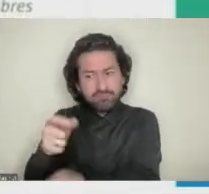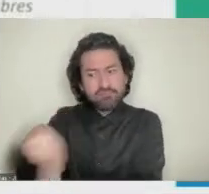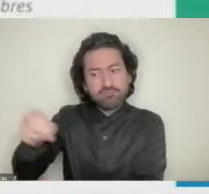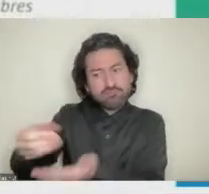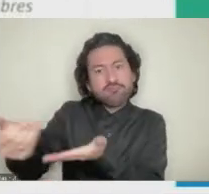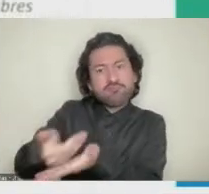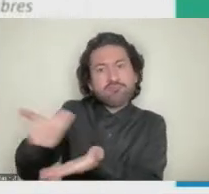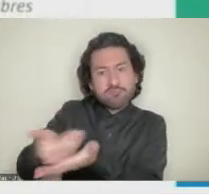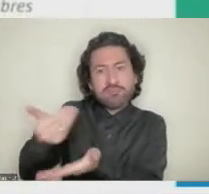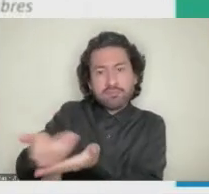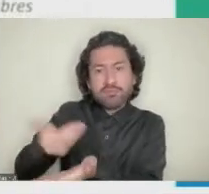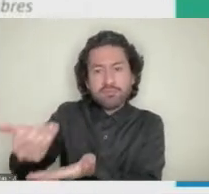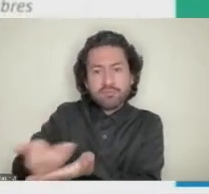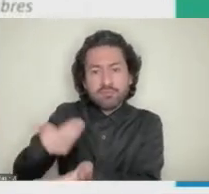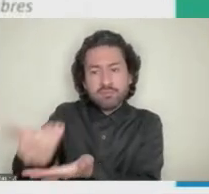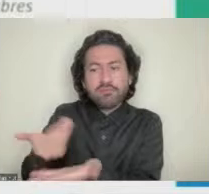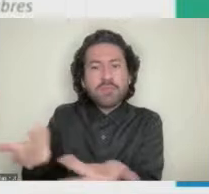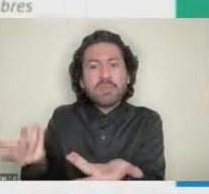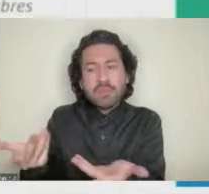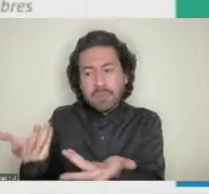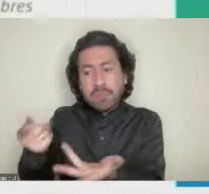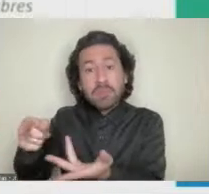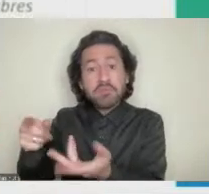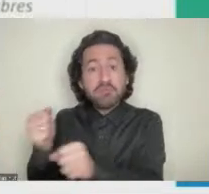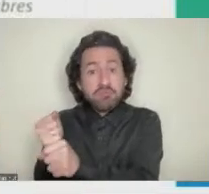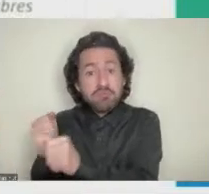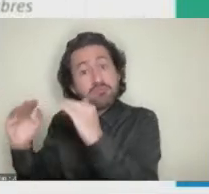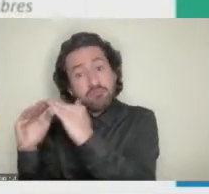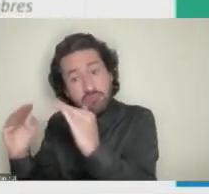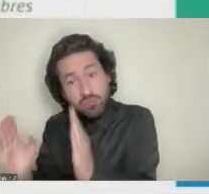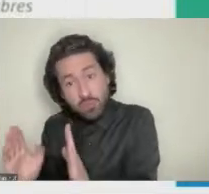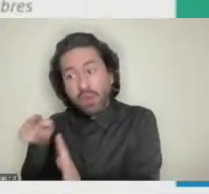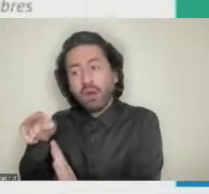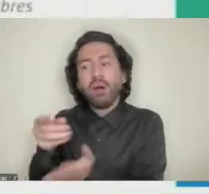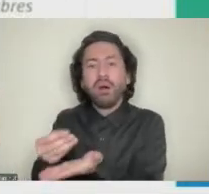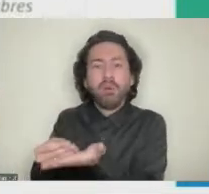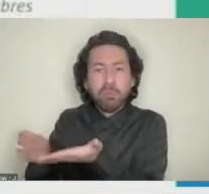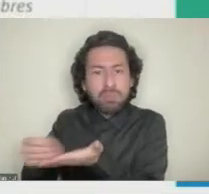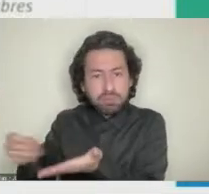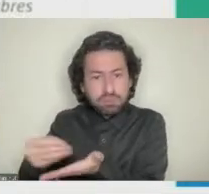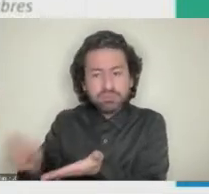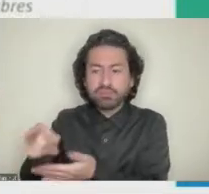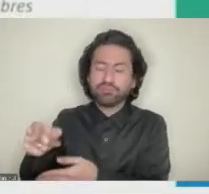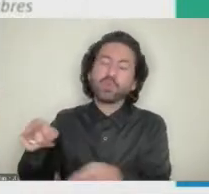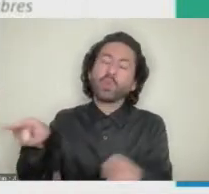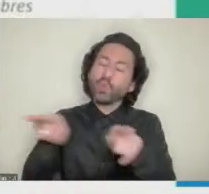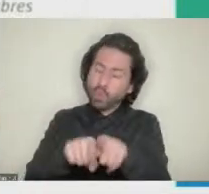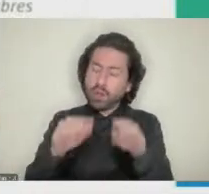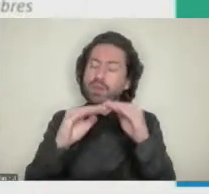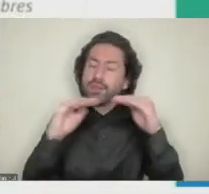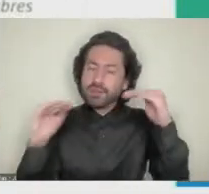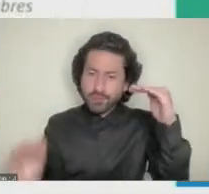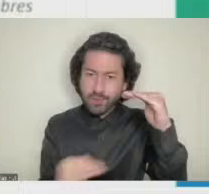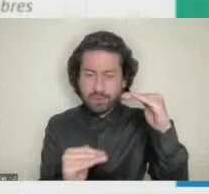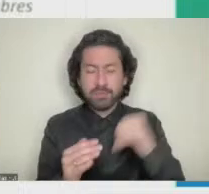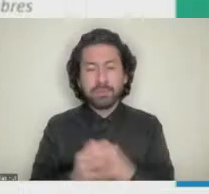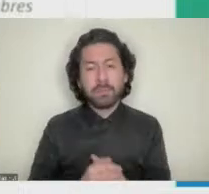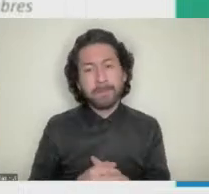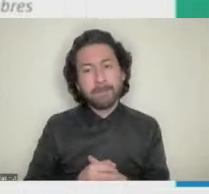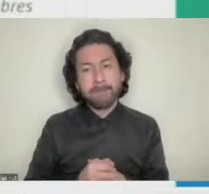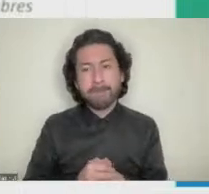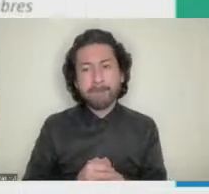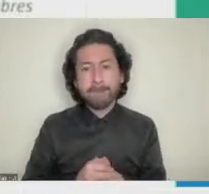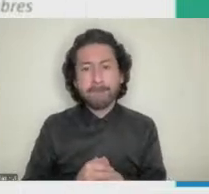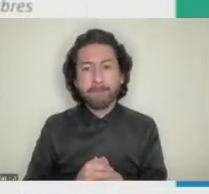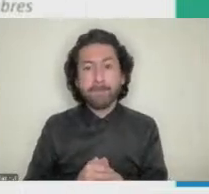of paid workers, paid domestic workers. And that